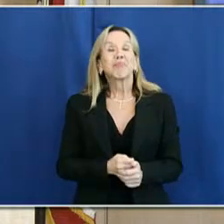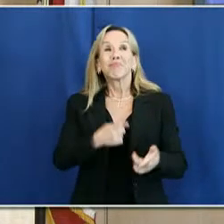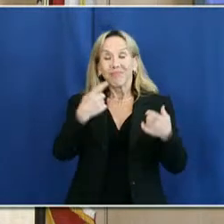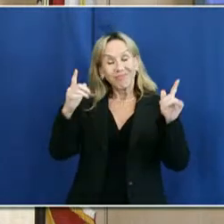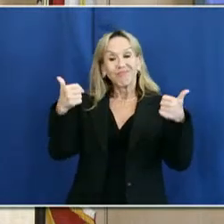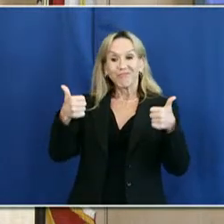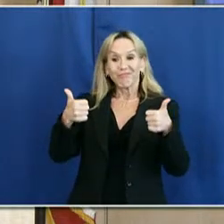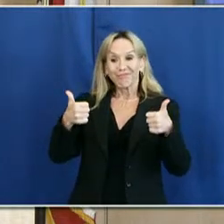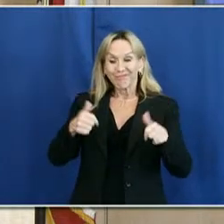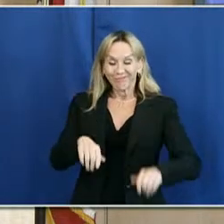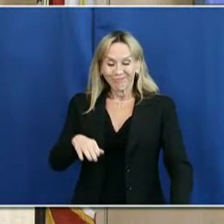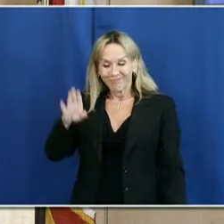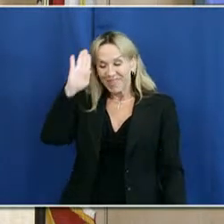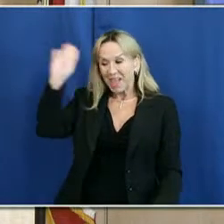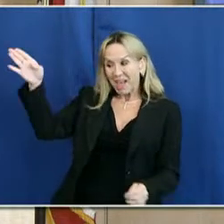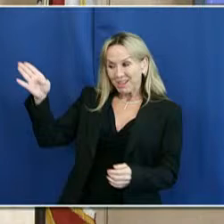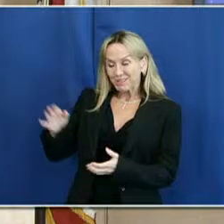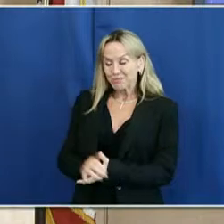Hi.